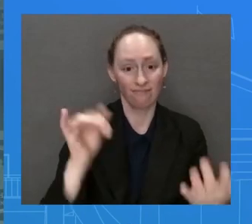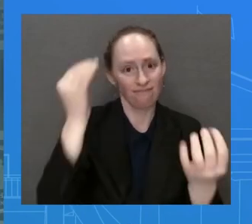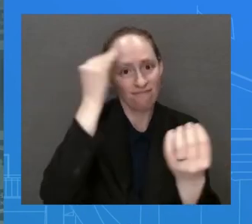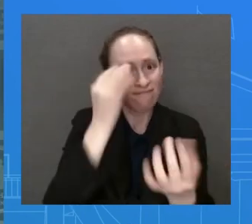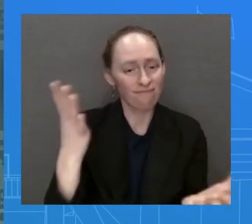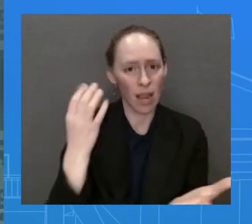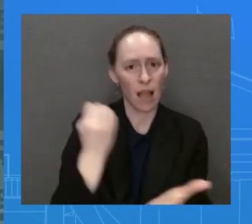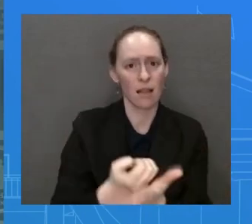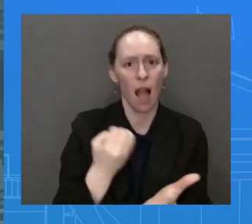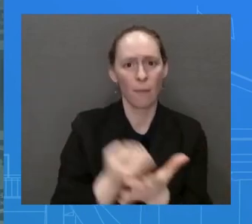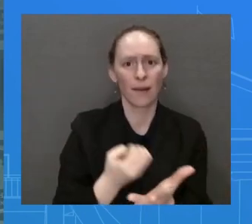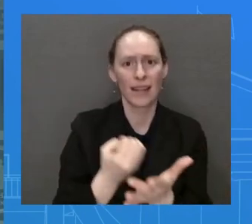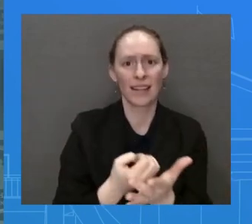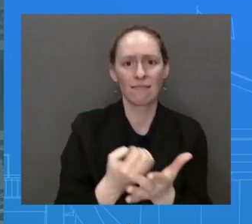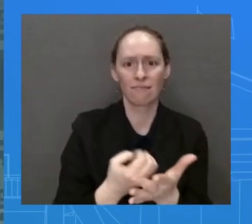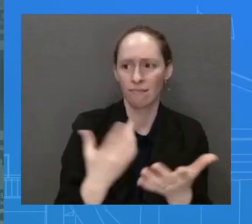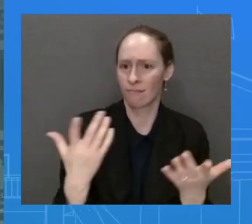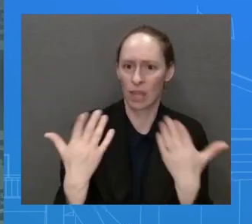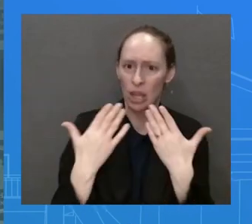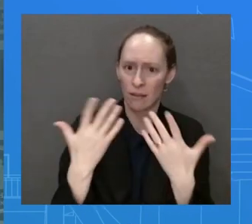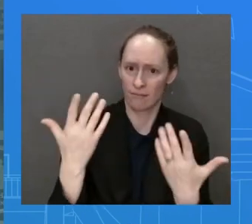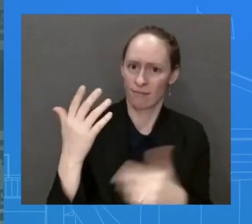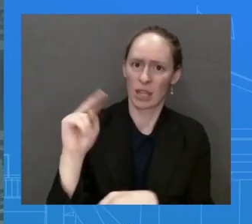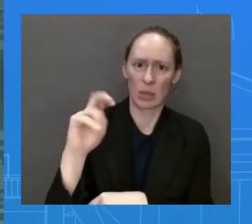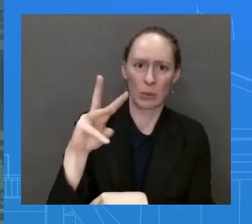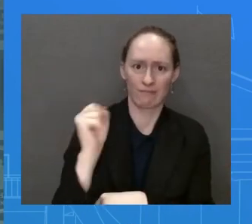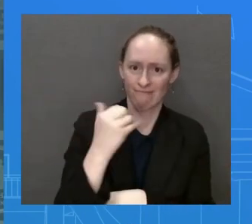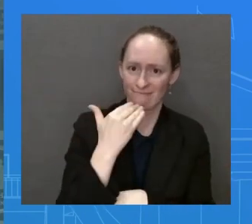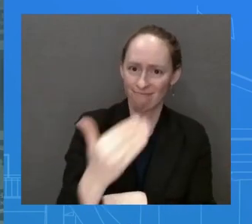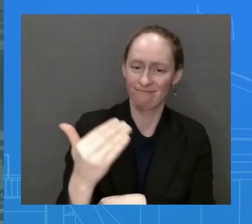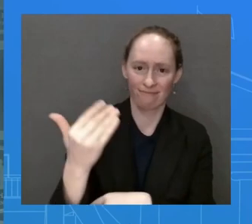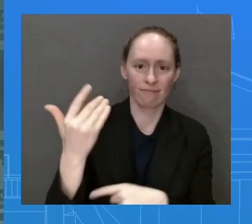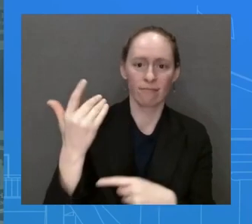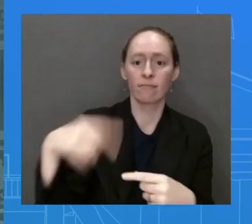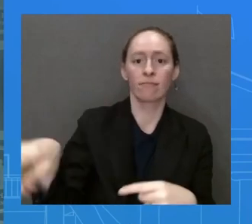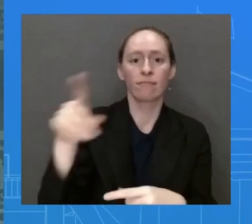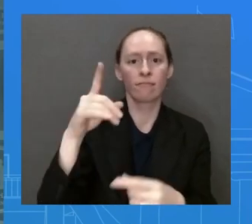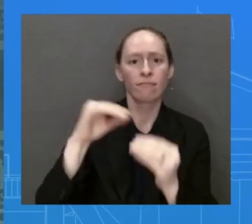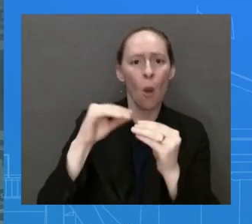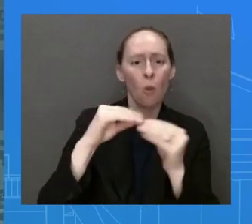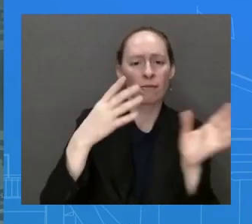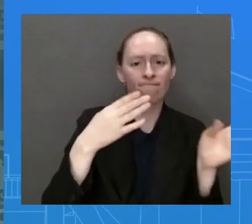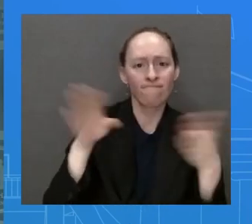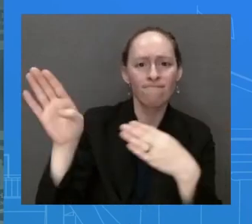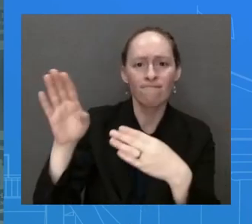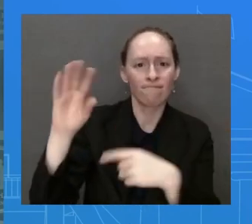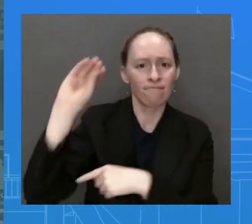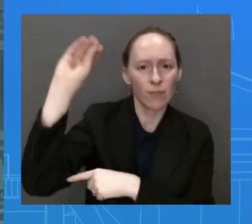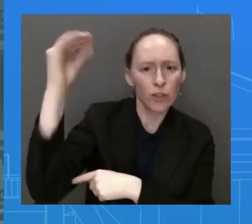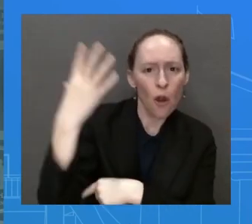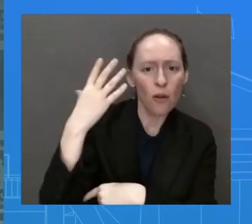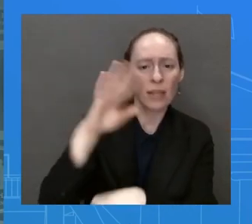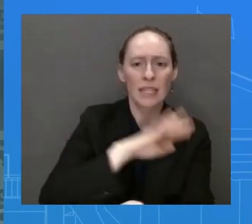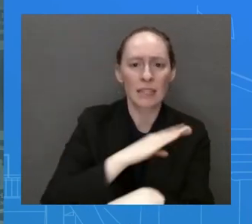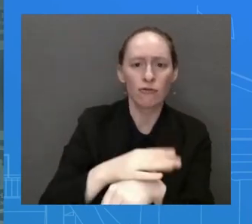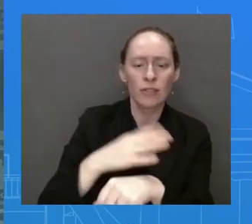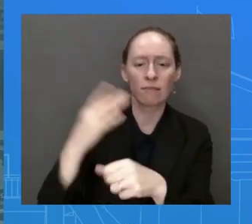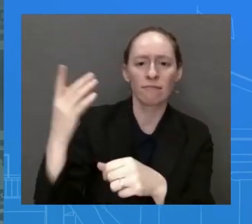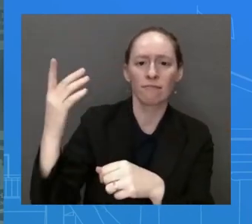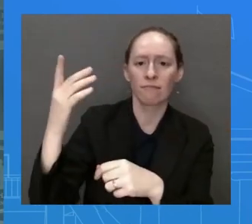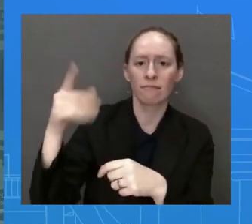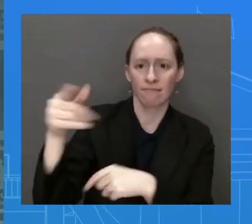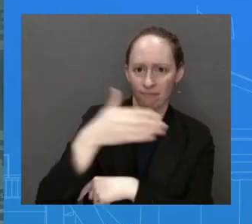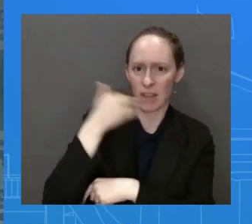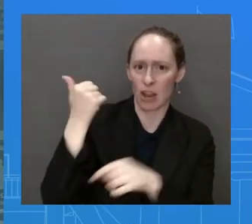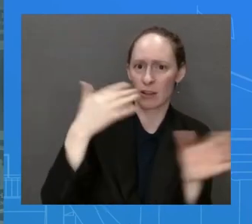direct result of the president's economic plan and the Inflation Reduction Act again. This $2.5